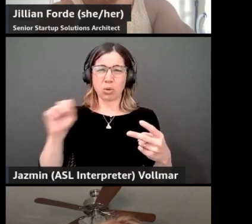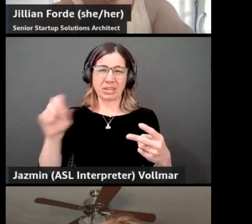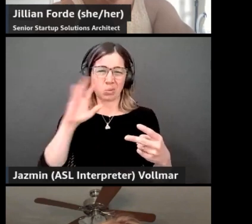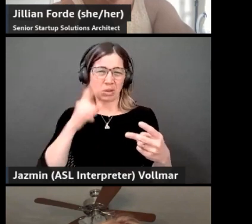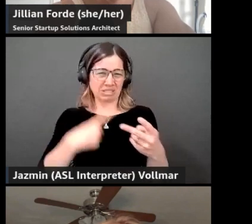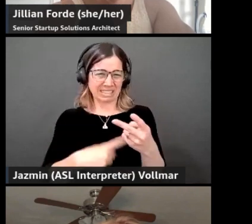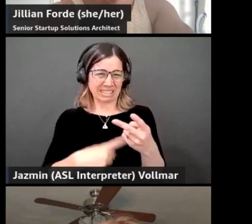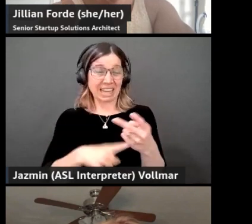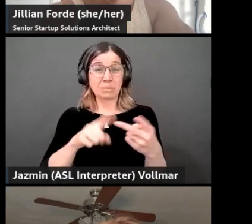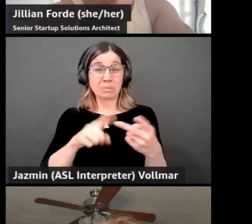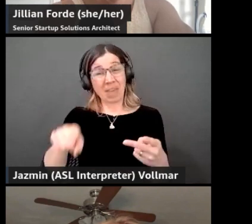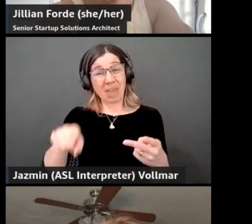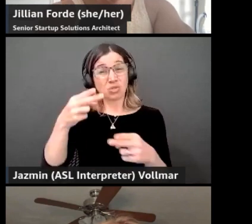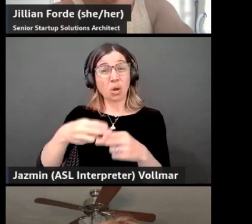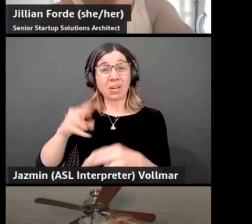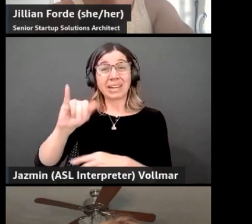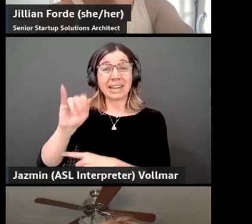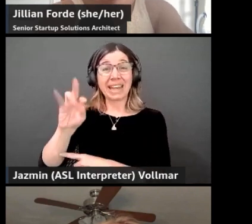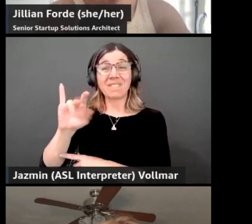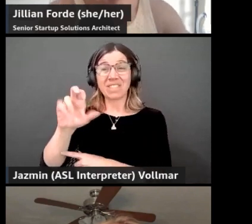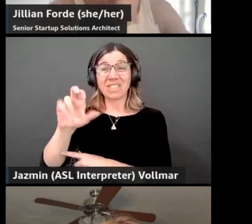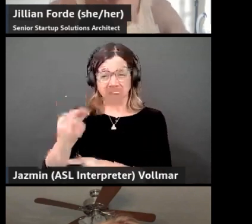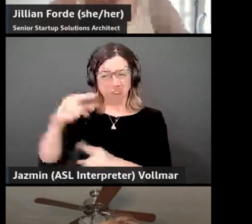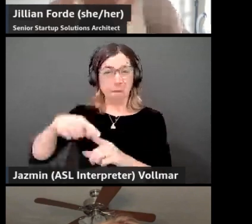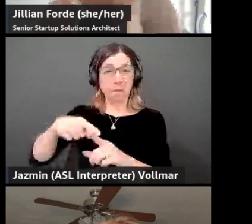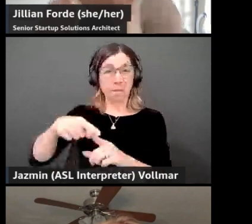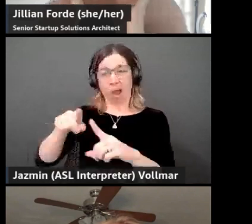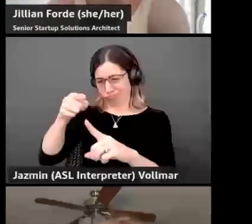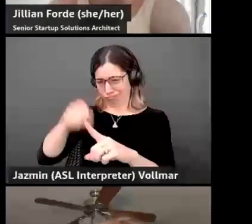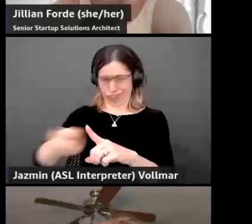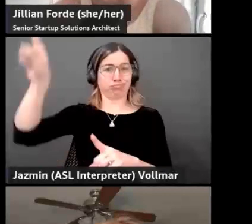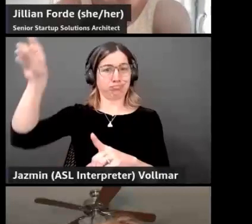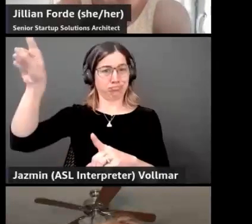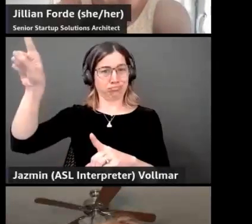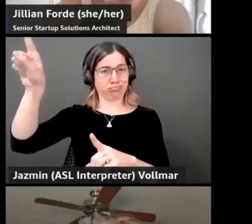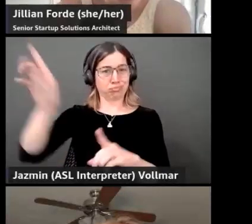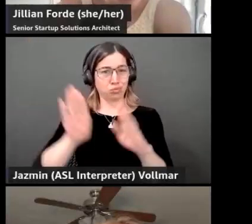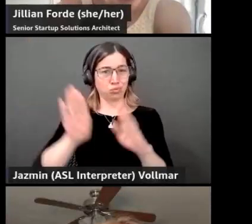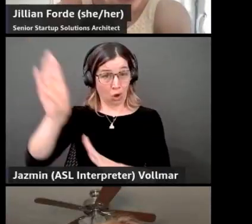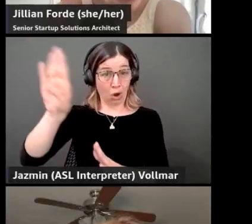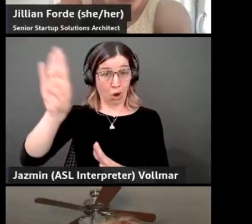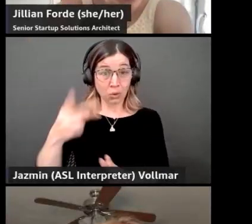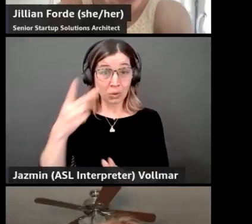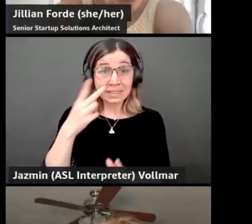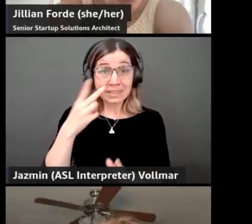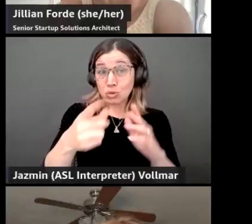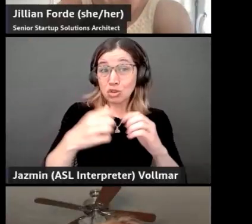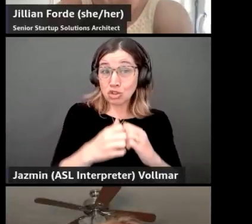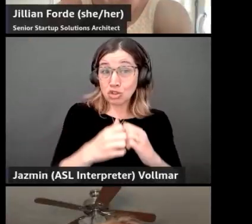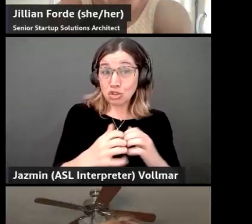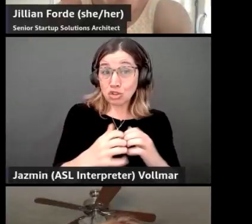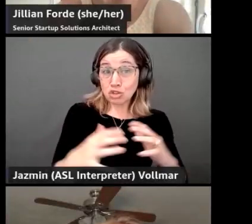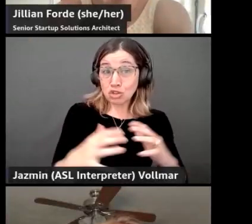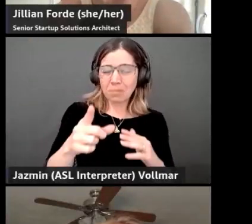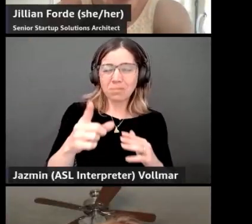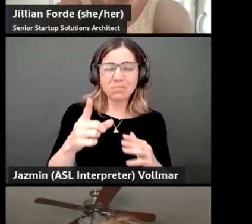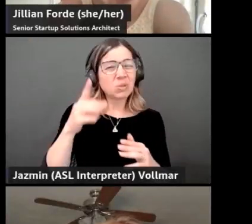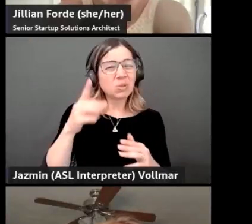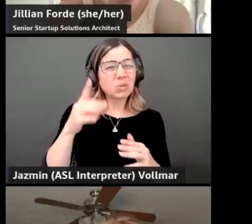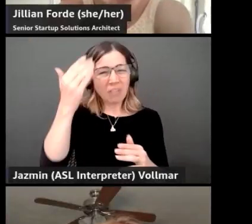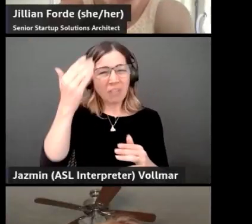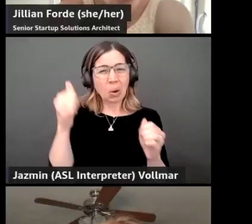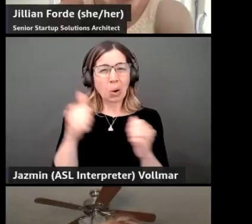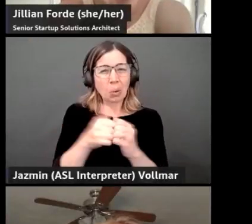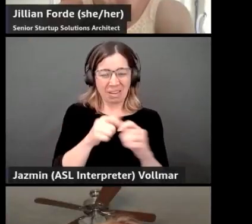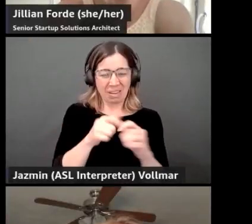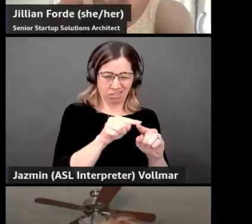point, and suddenly you see this growth. And in the startup world, you're probably familiar with hockey stick growth. I mean, Yeah. this is beyond